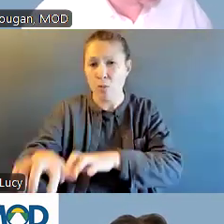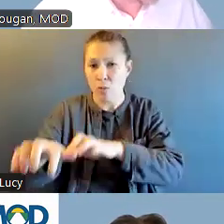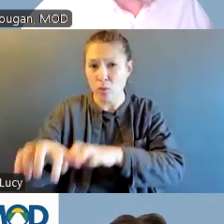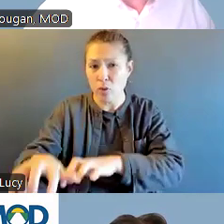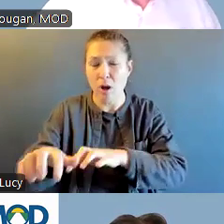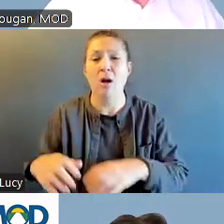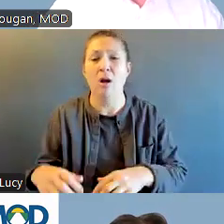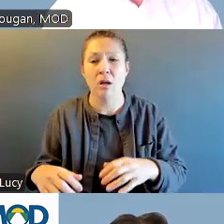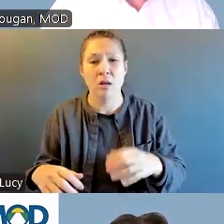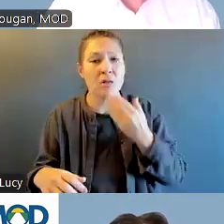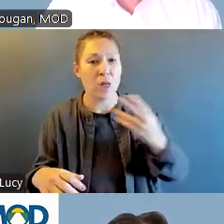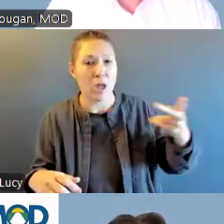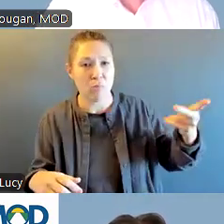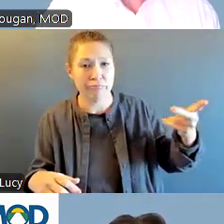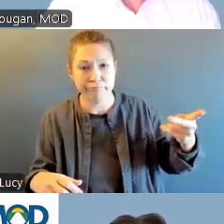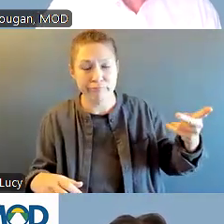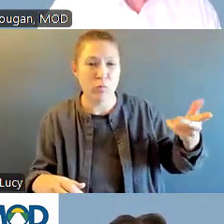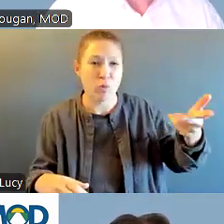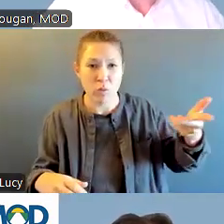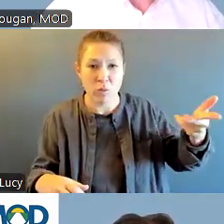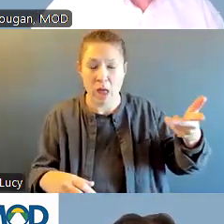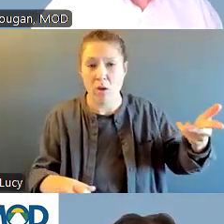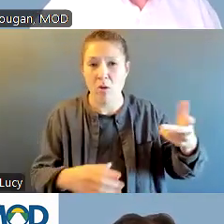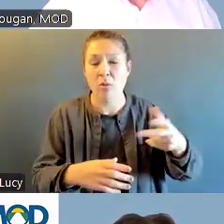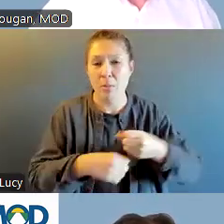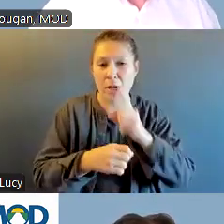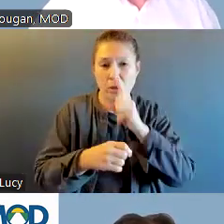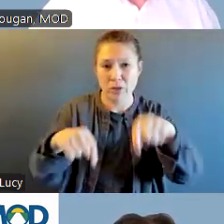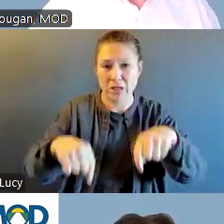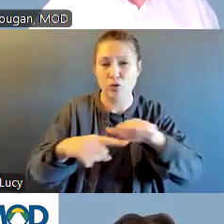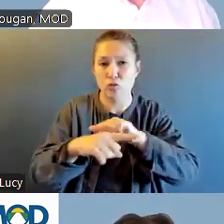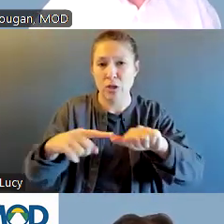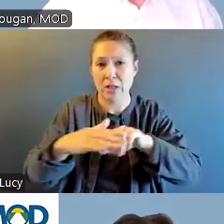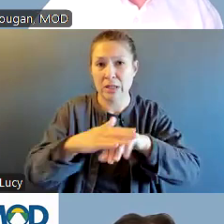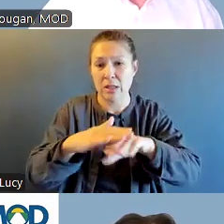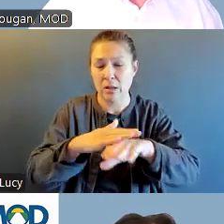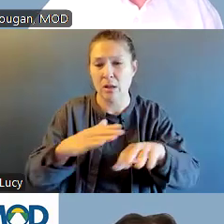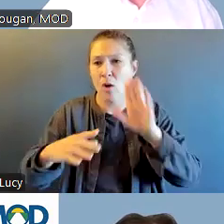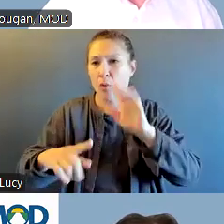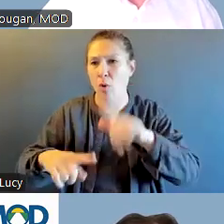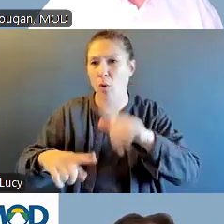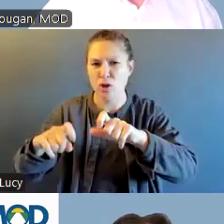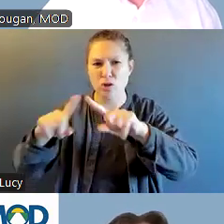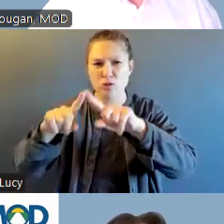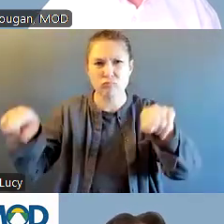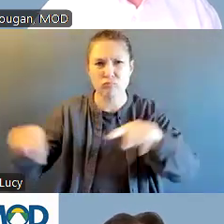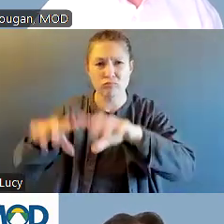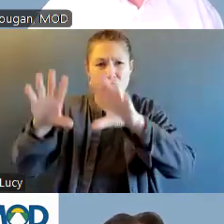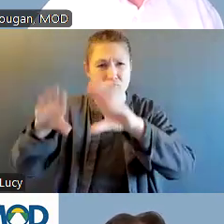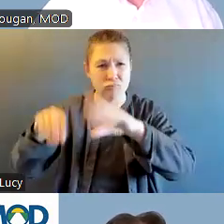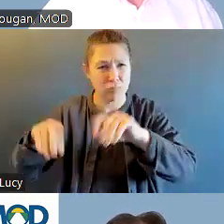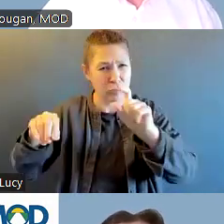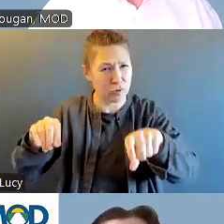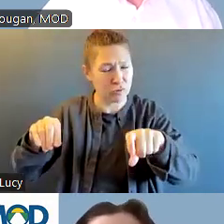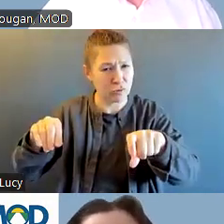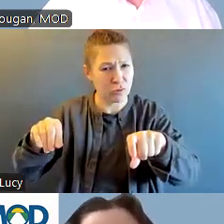help in providing this accessible training. And I will pause now. Should I stop sharing, Lilia, or should I?